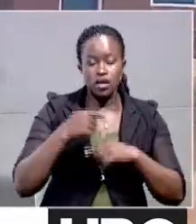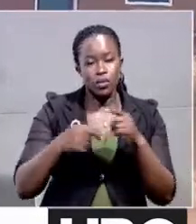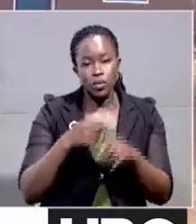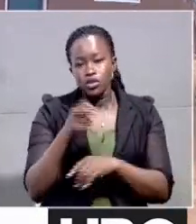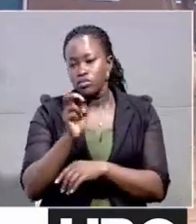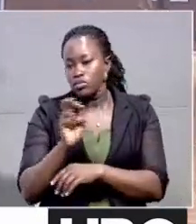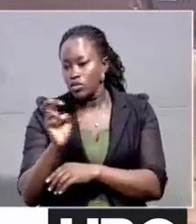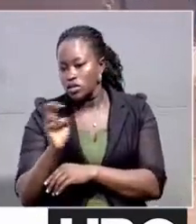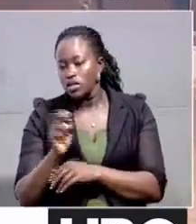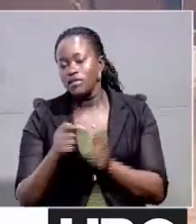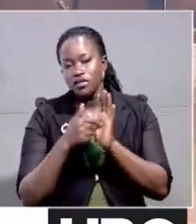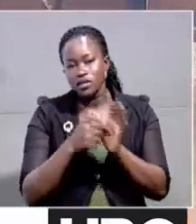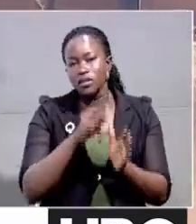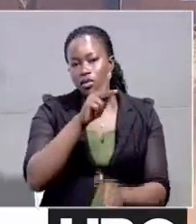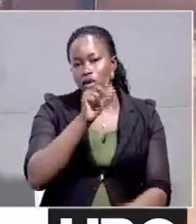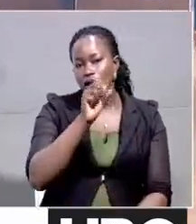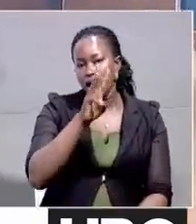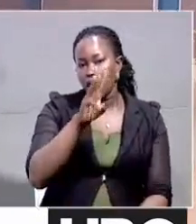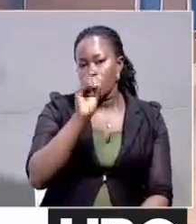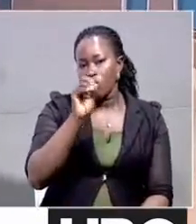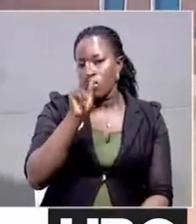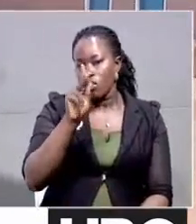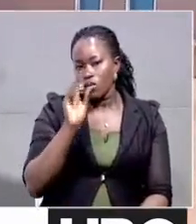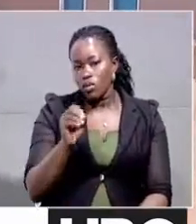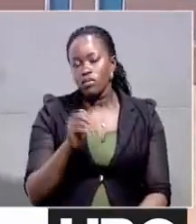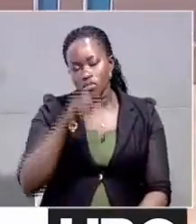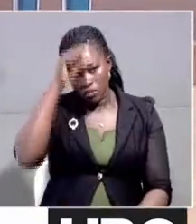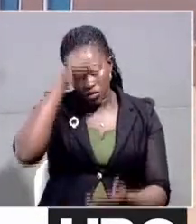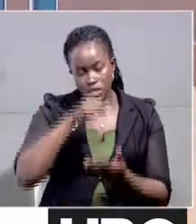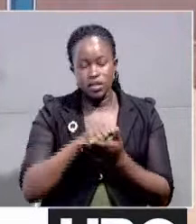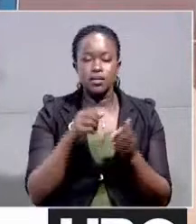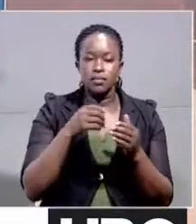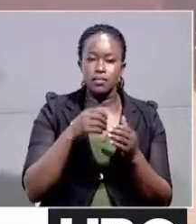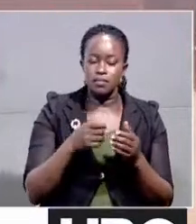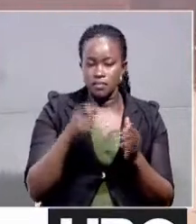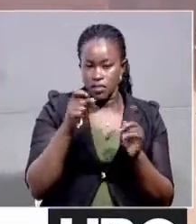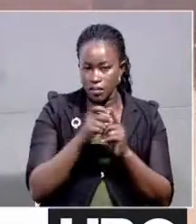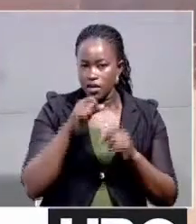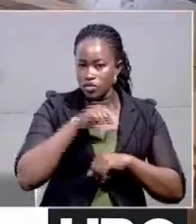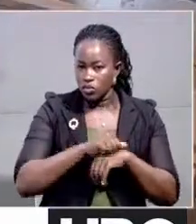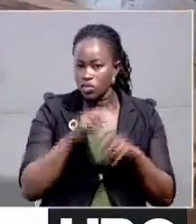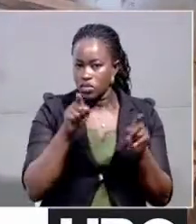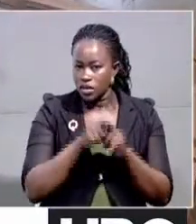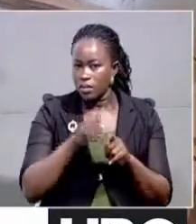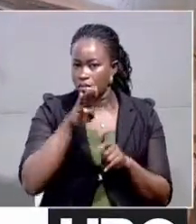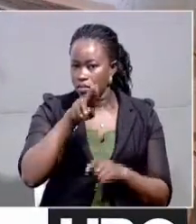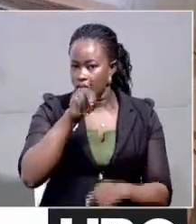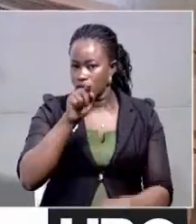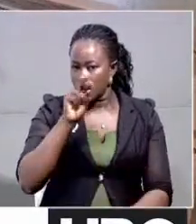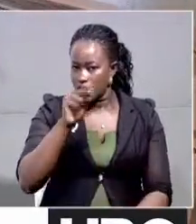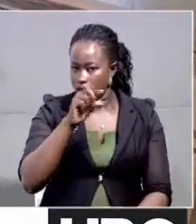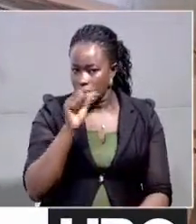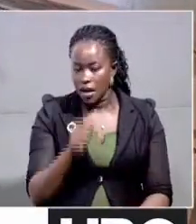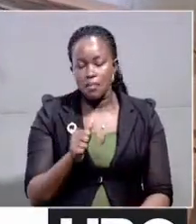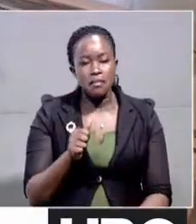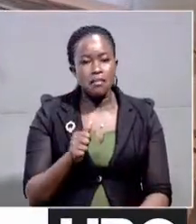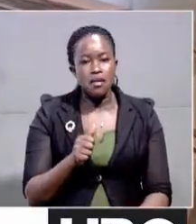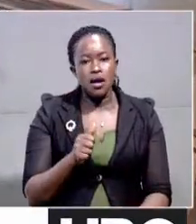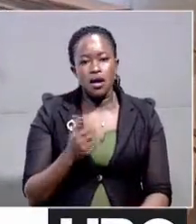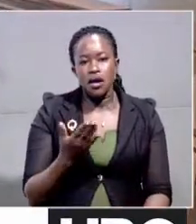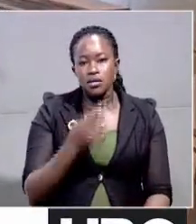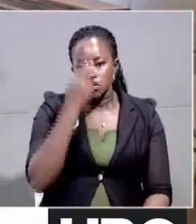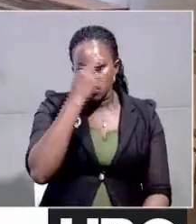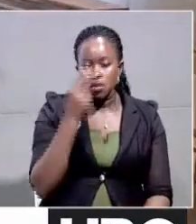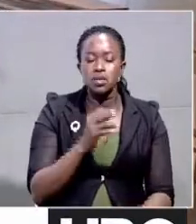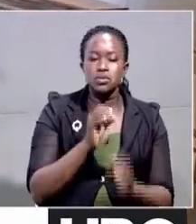like Kawoko Muslim Primary School and Butenga Primary School, neither pupils nor teachers appeared